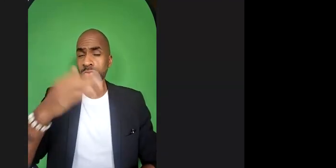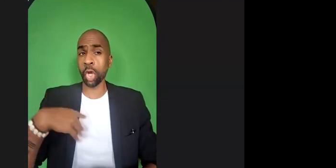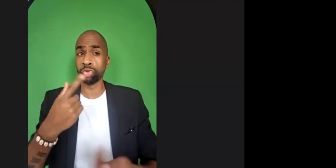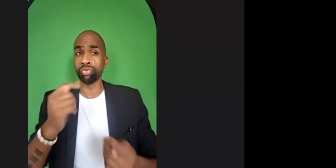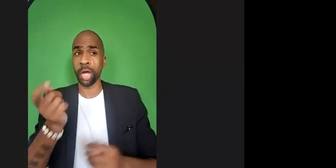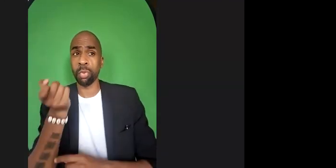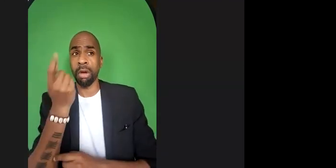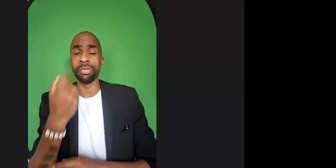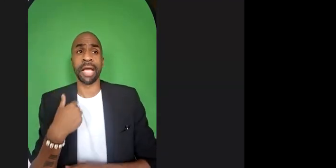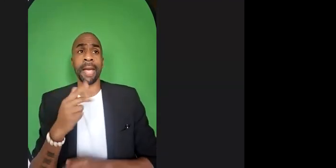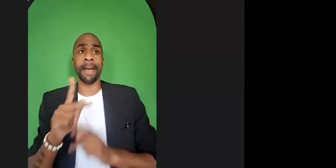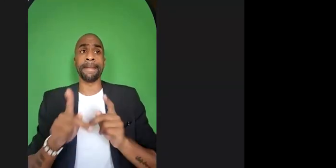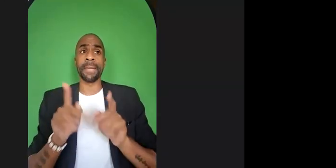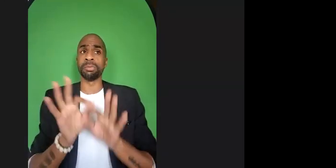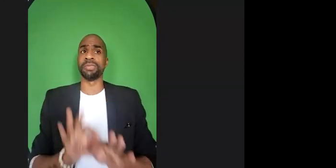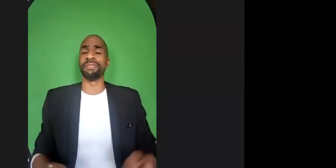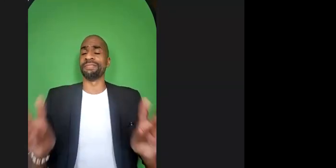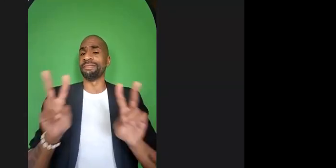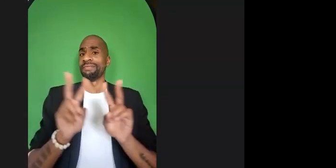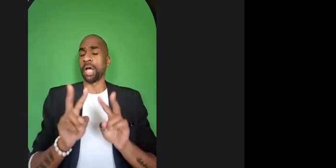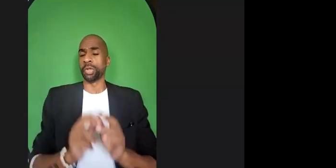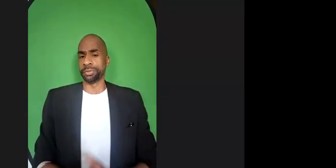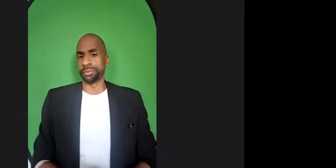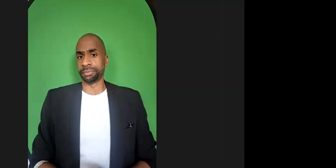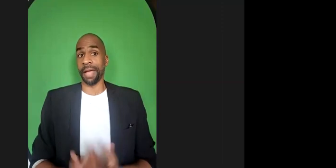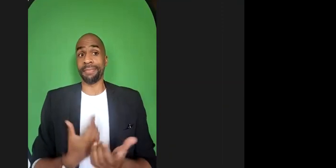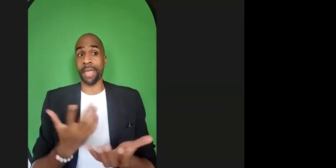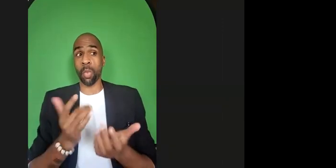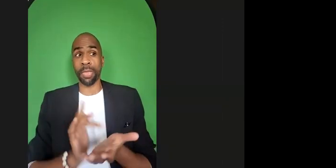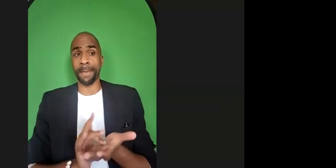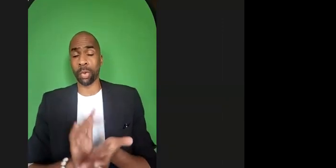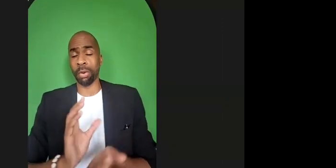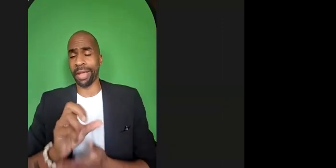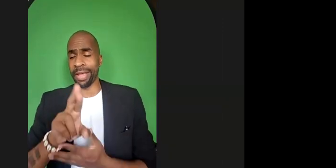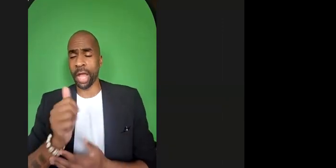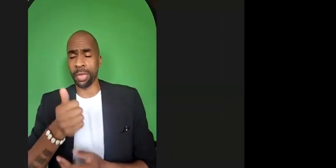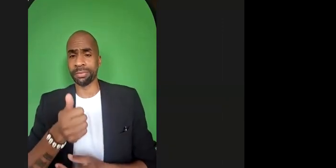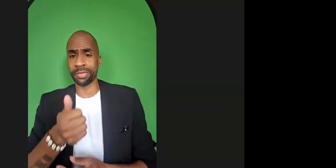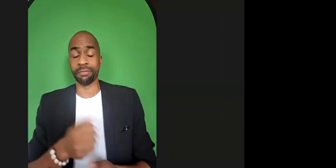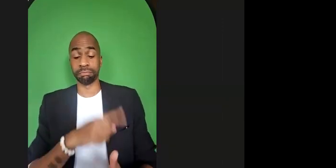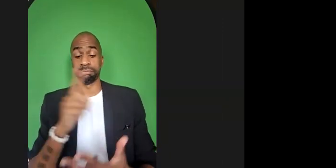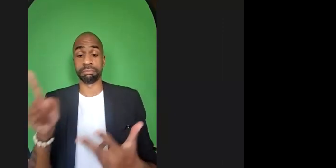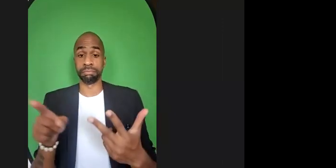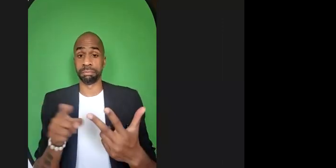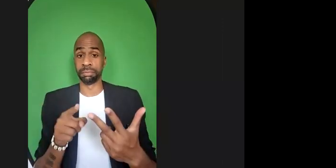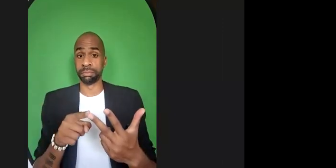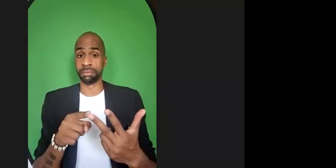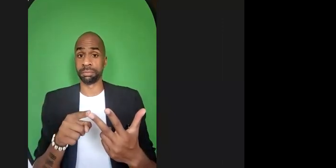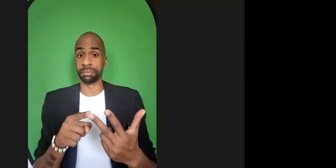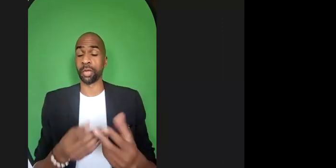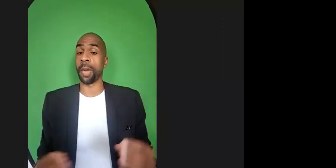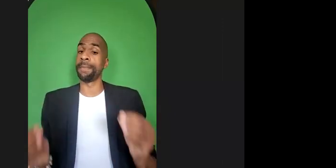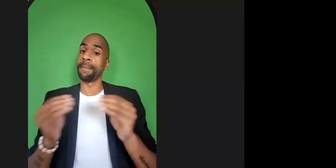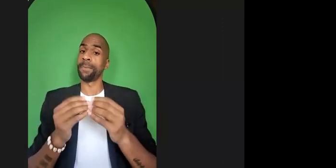priorities to make sure that they get the medical care that they want. And then the third bucket is that we offer that extra layer of support